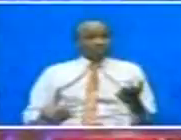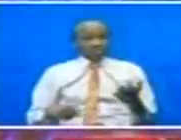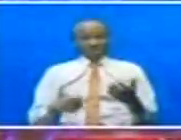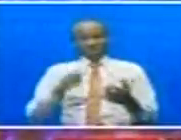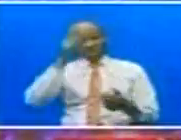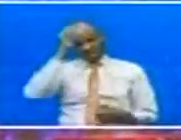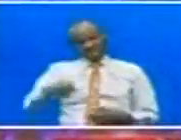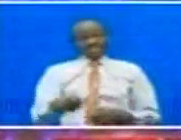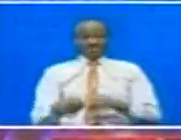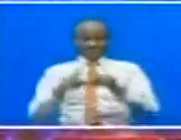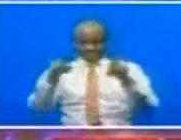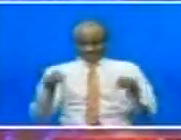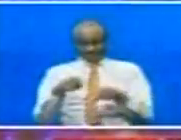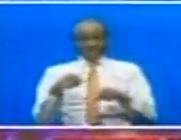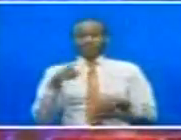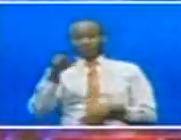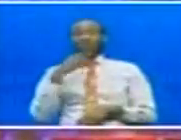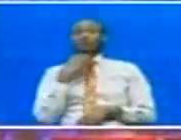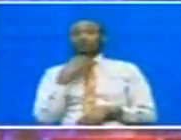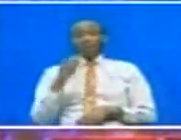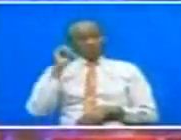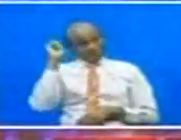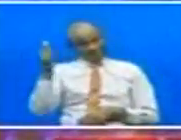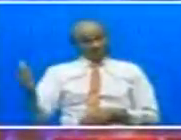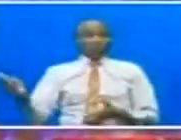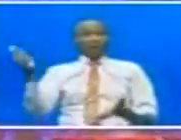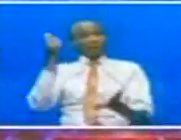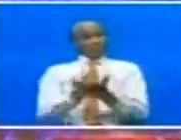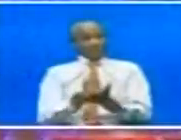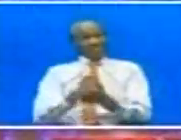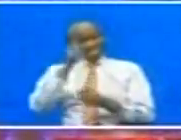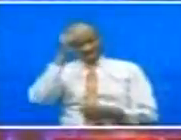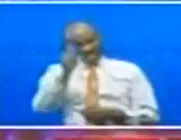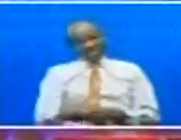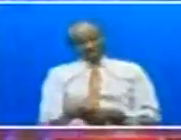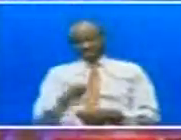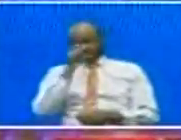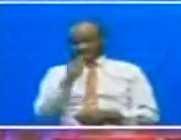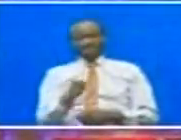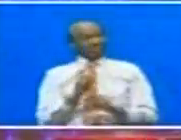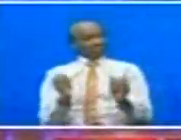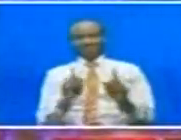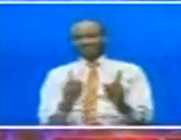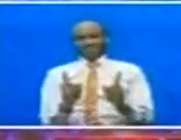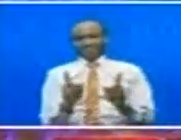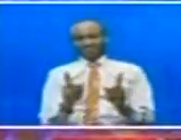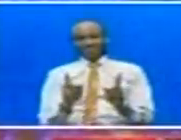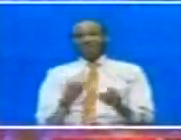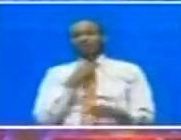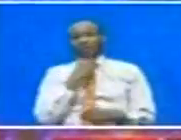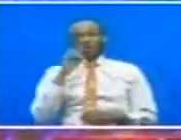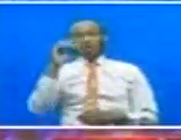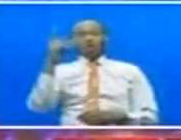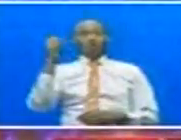judges. They now don't want the president to appoint the judges. Yeah. They want the Okoa